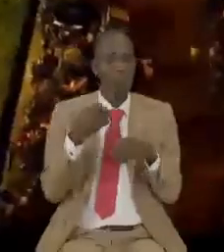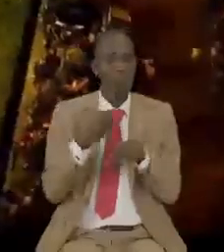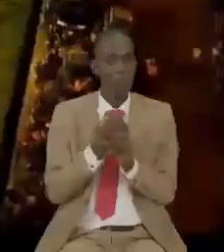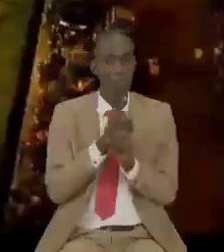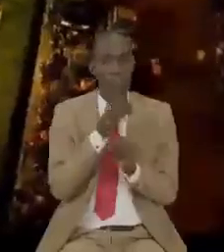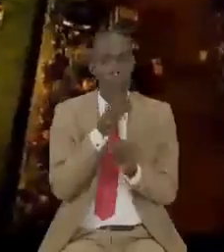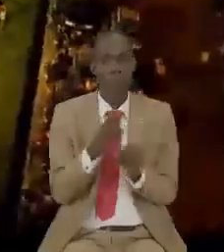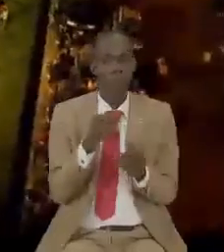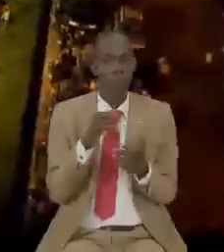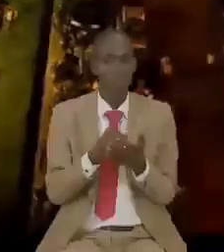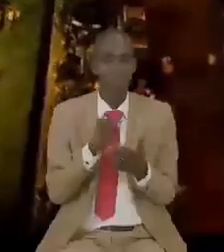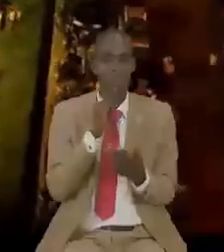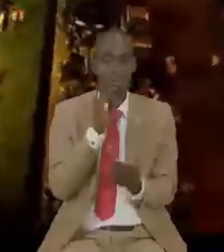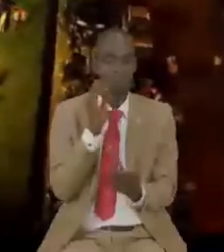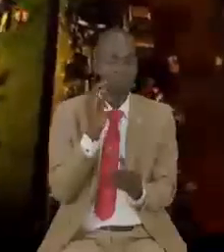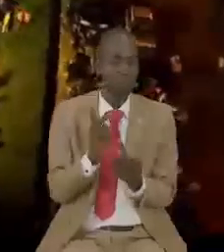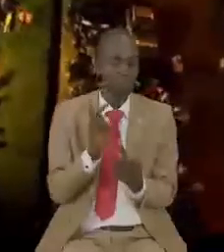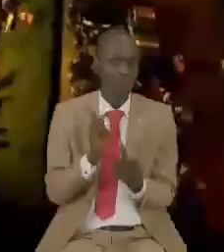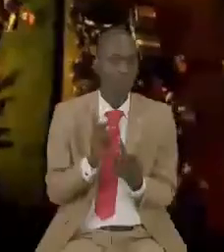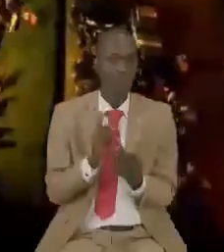it has 11 digits.